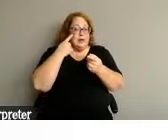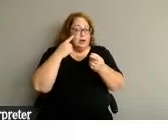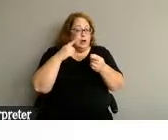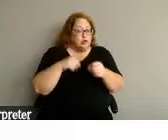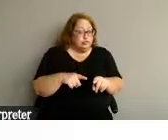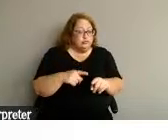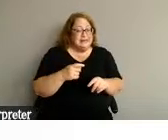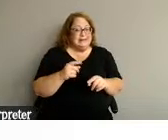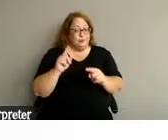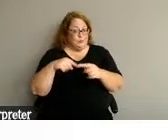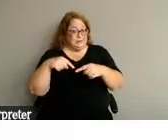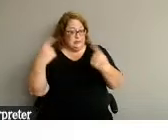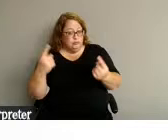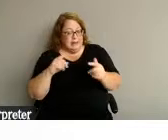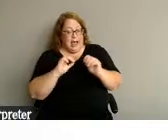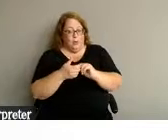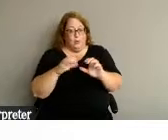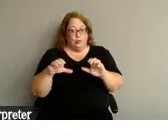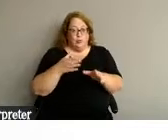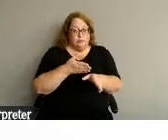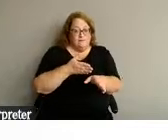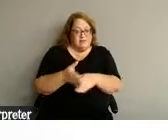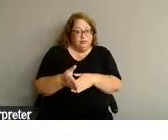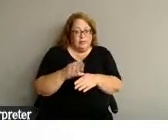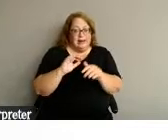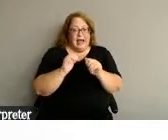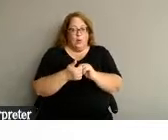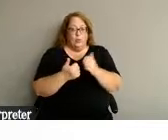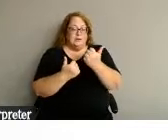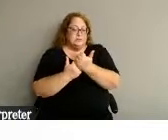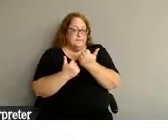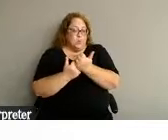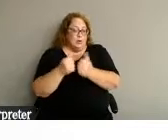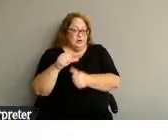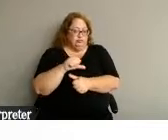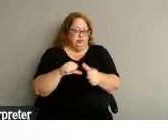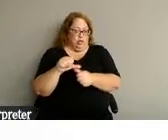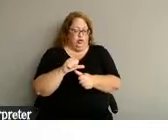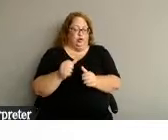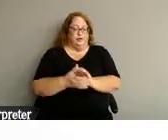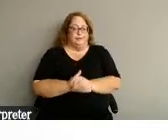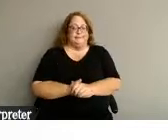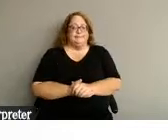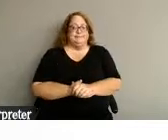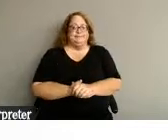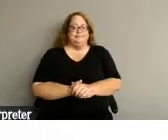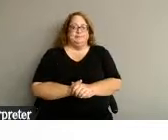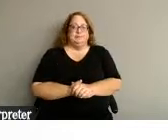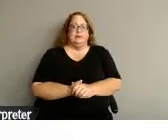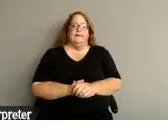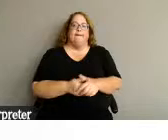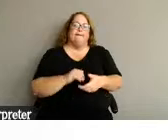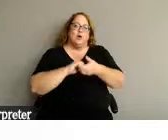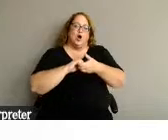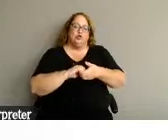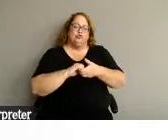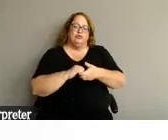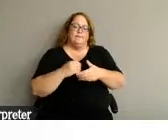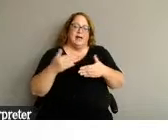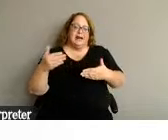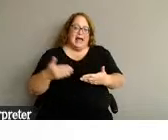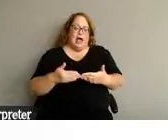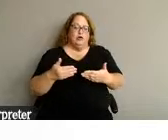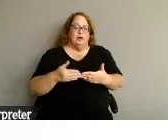do it professionally, and how are we going to support each other for the greater good of meeting student needs. Partnership and hiring, evaluation, and